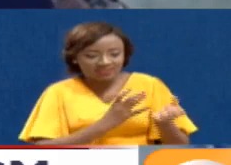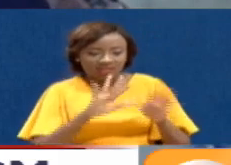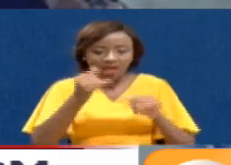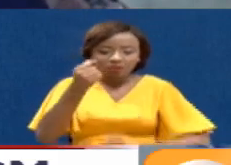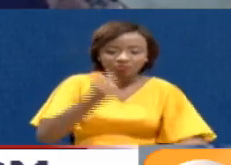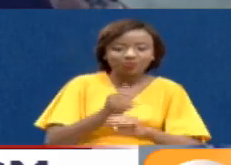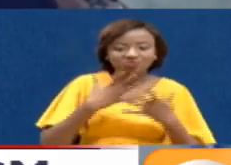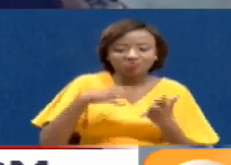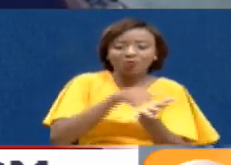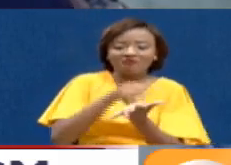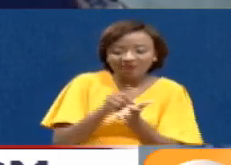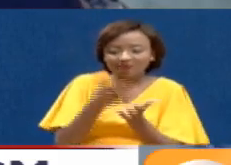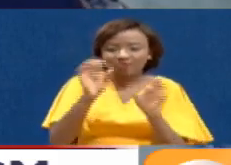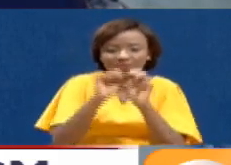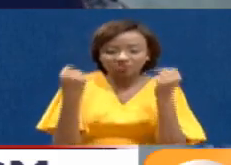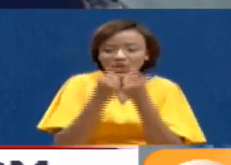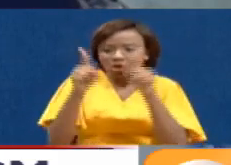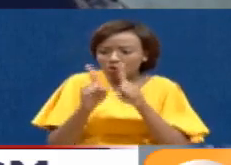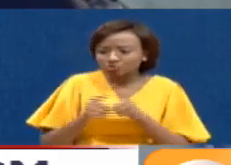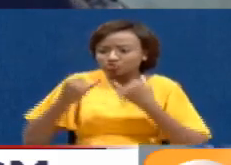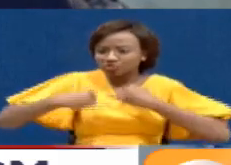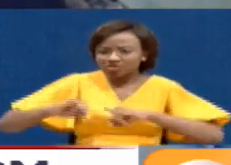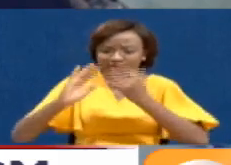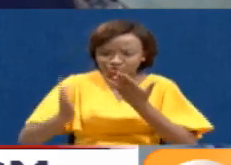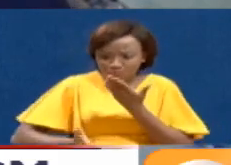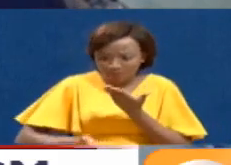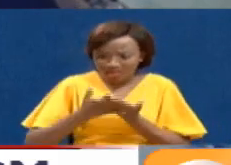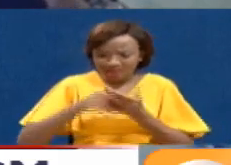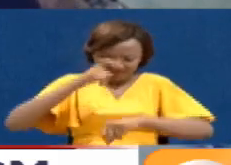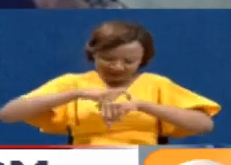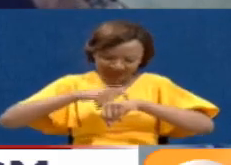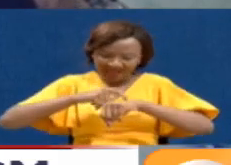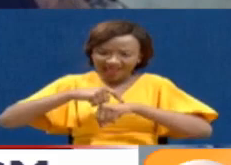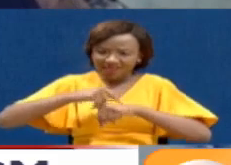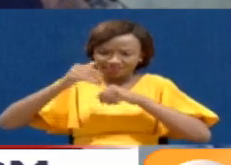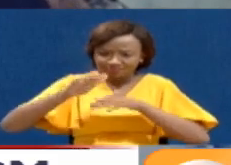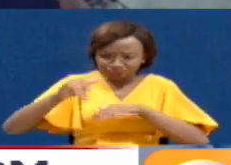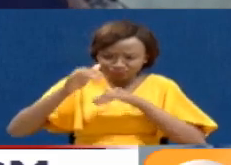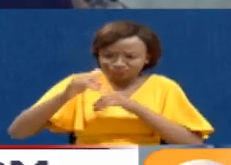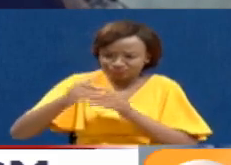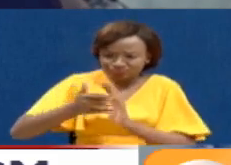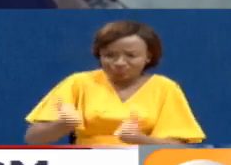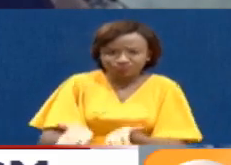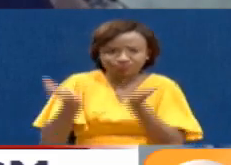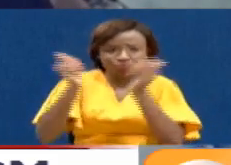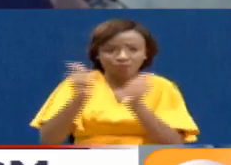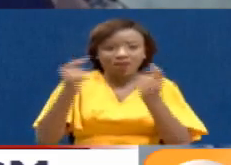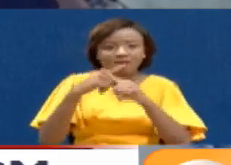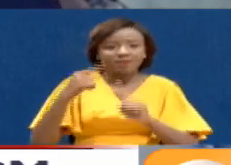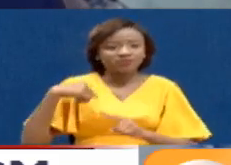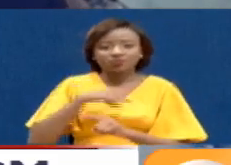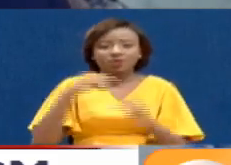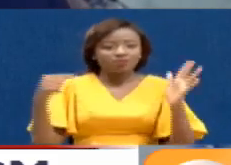people in their countries, and try to ride out the tide, the recession that is following this crisis. Our argument is we